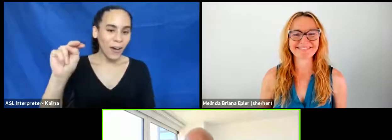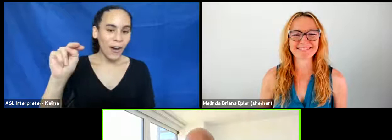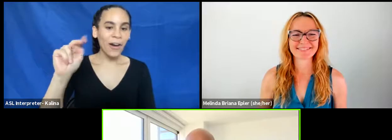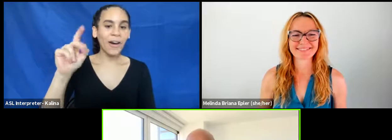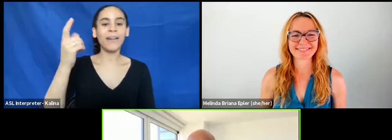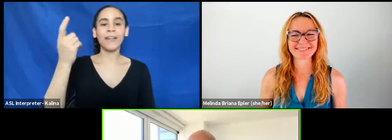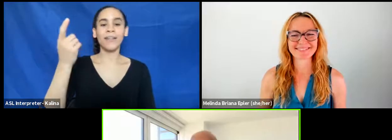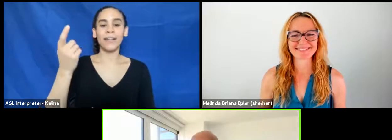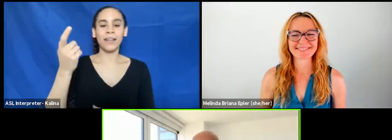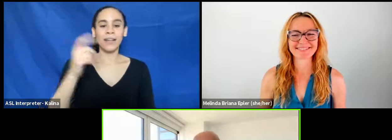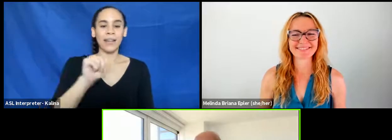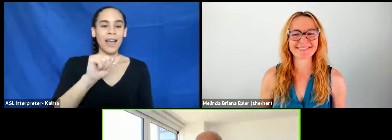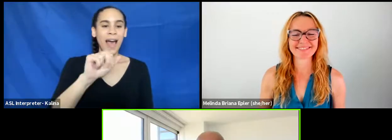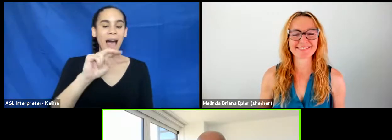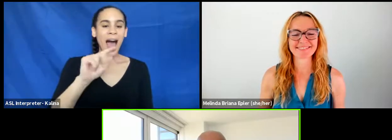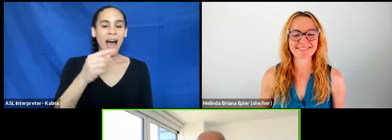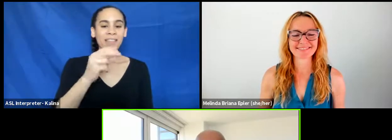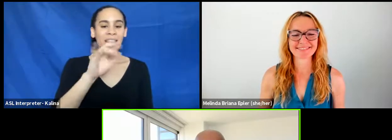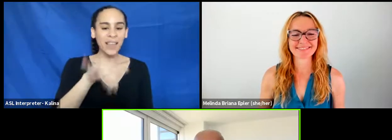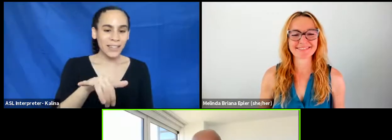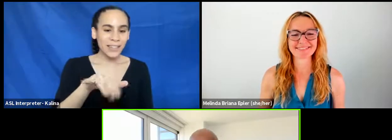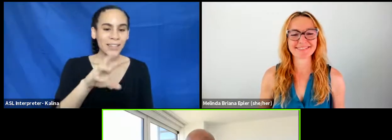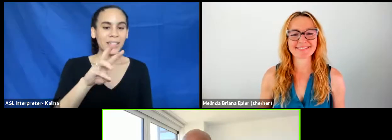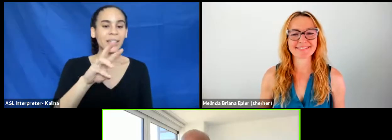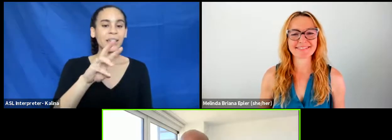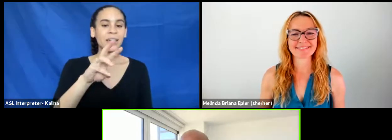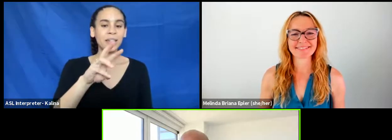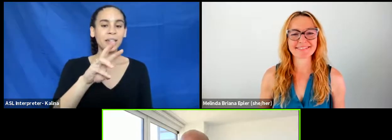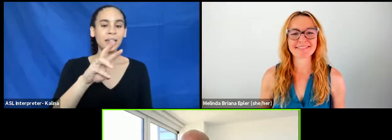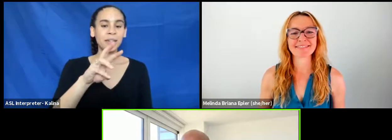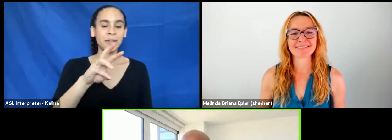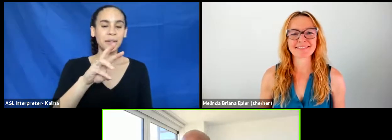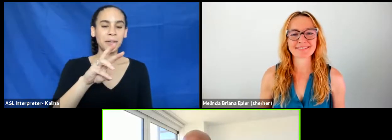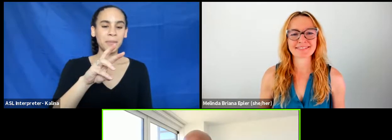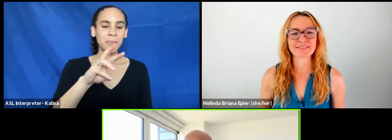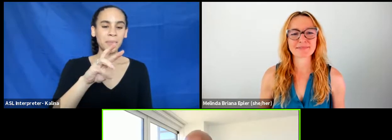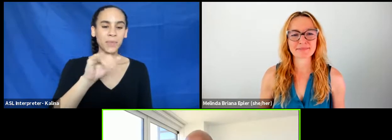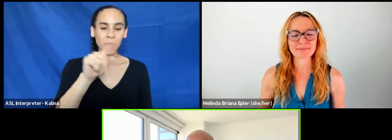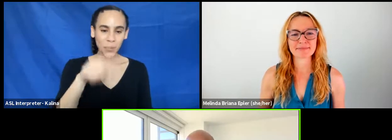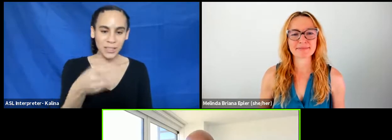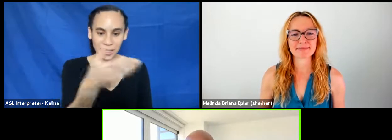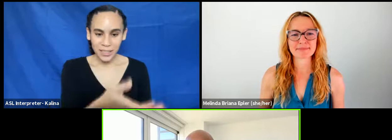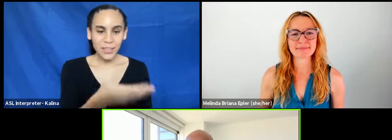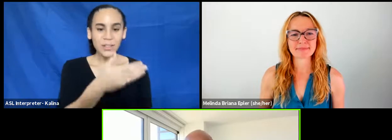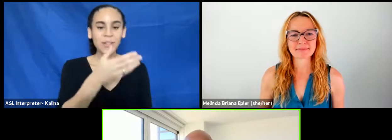Anthony was there. We had John Henry was there, was speaking. A lot of great